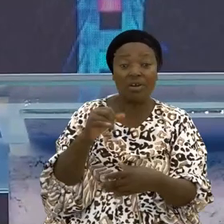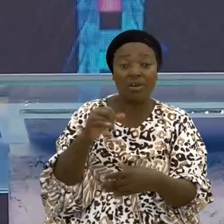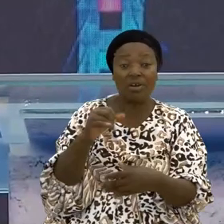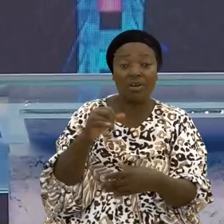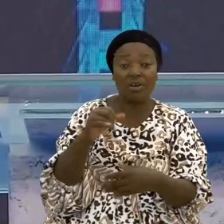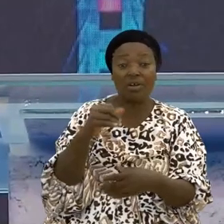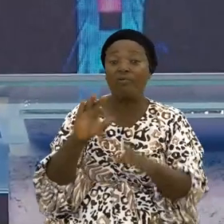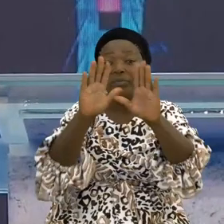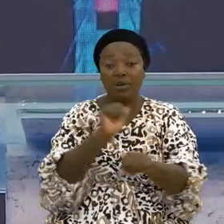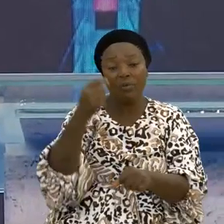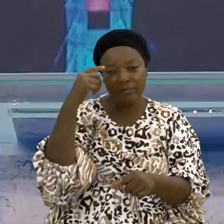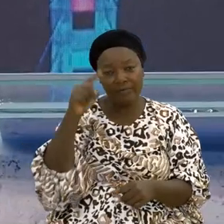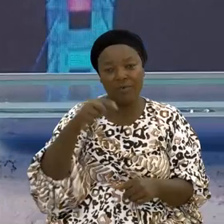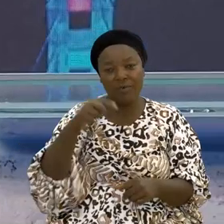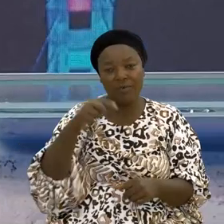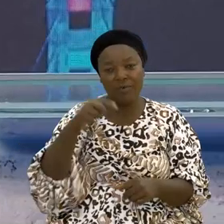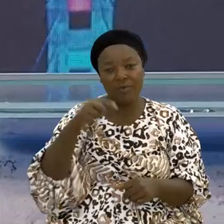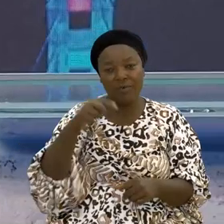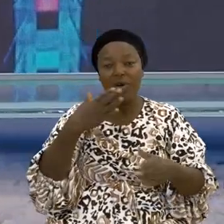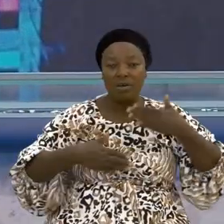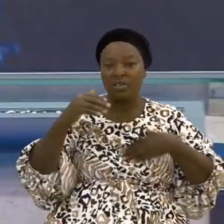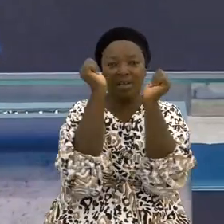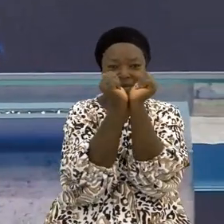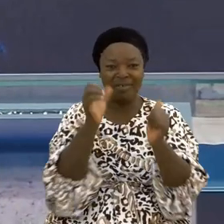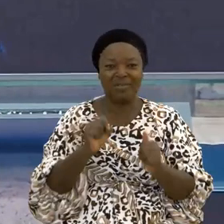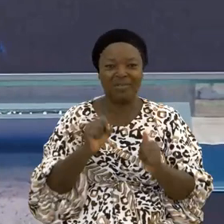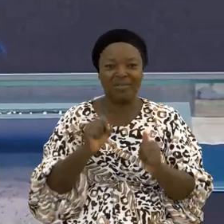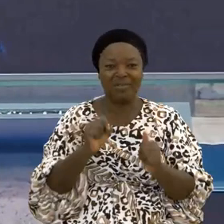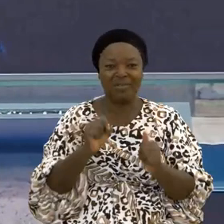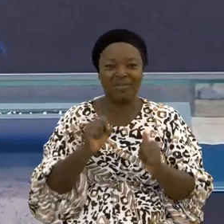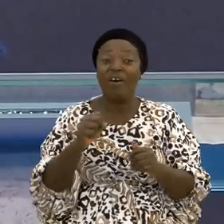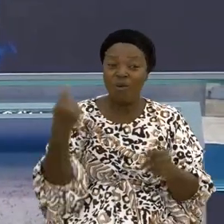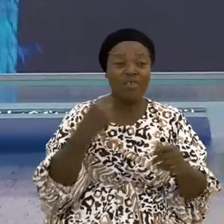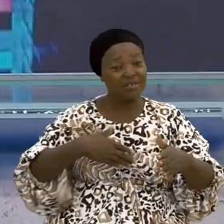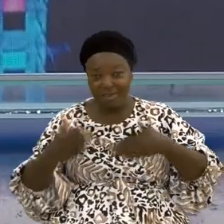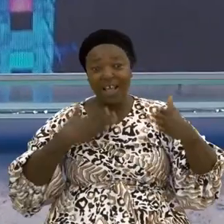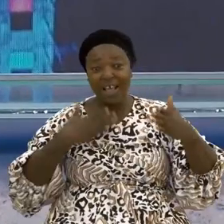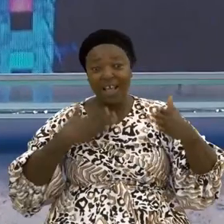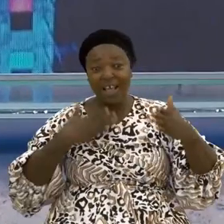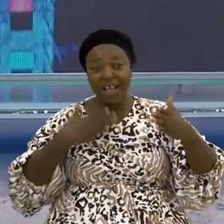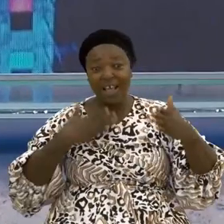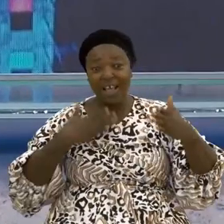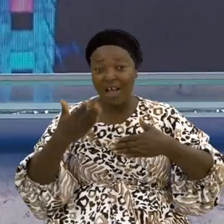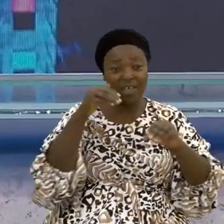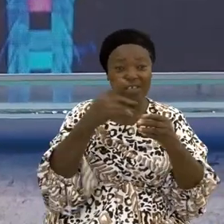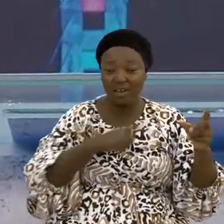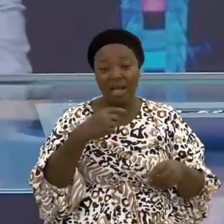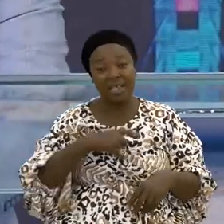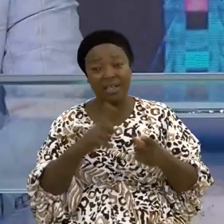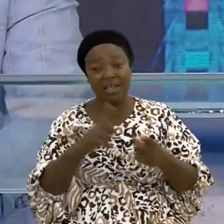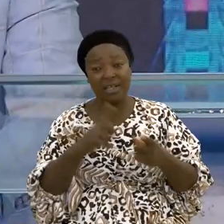miracle for rejoicing captives. Always rejoice, rejoice in the Lord. I say unto